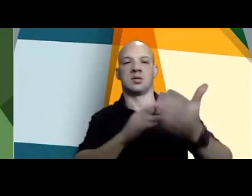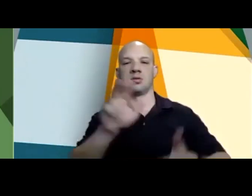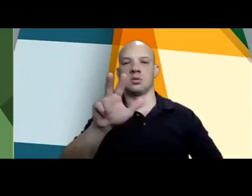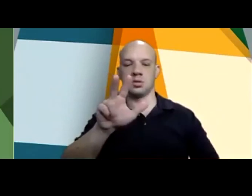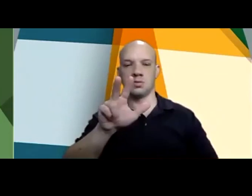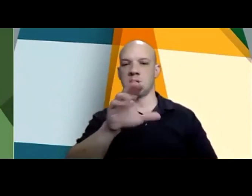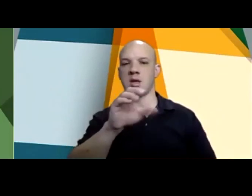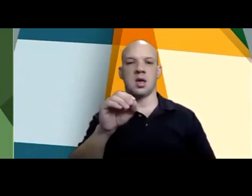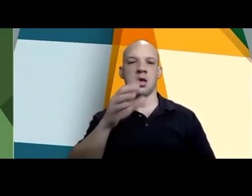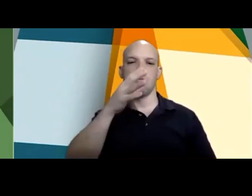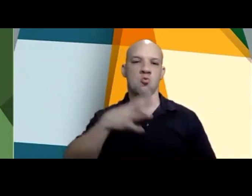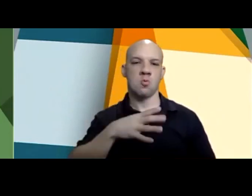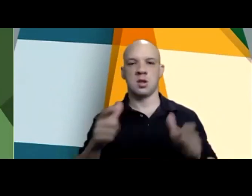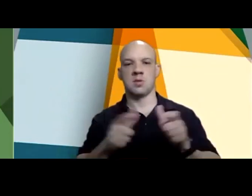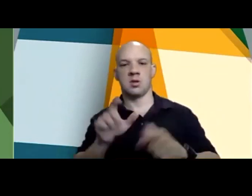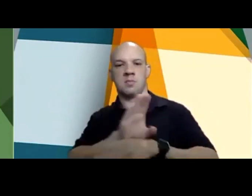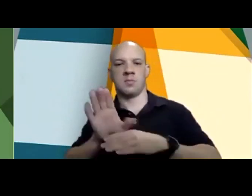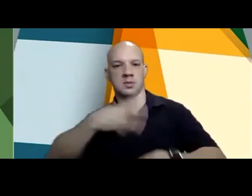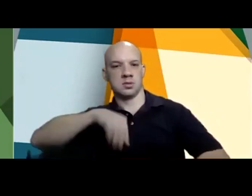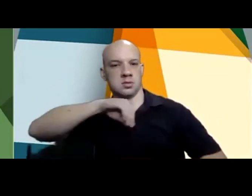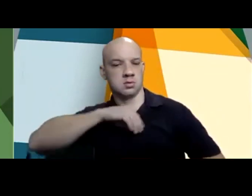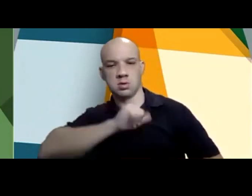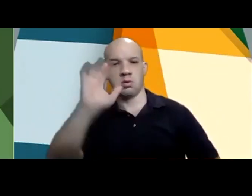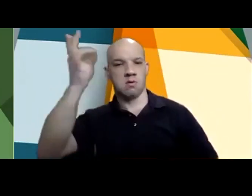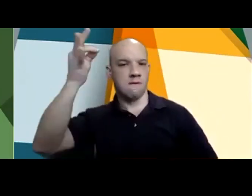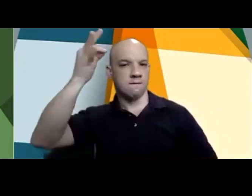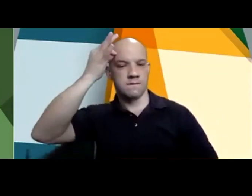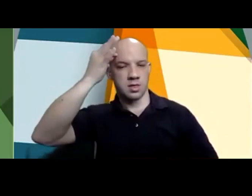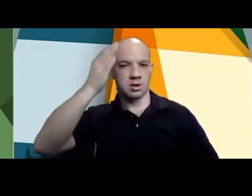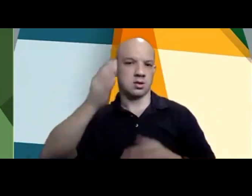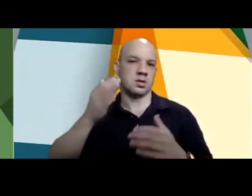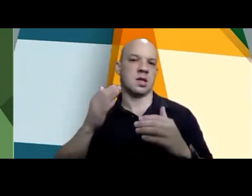enterprises compliance requirements and other federal civil